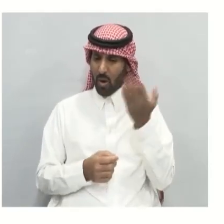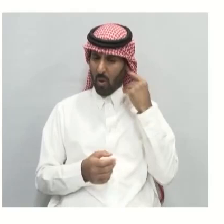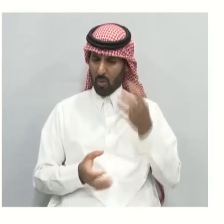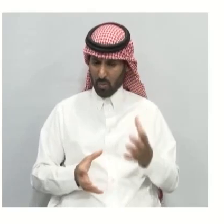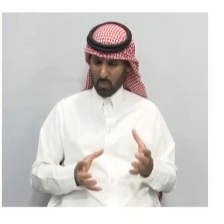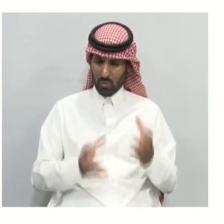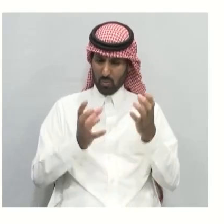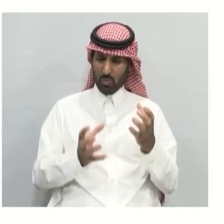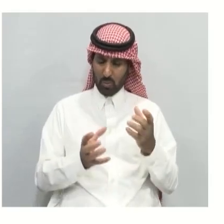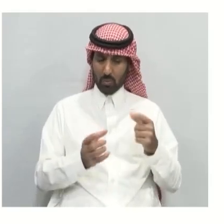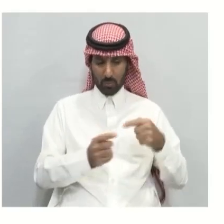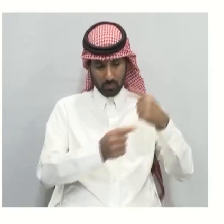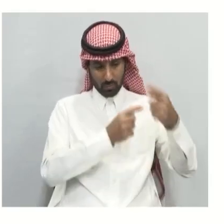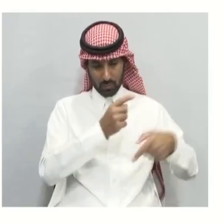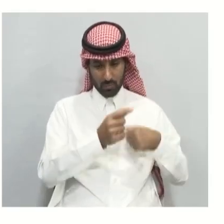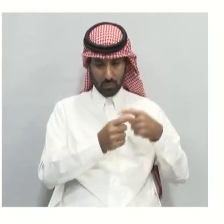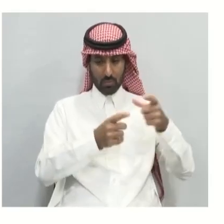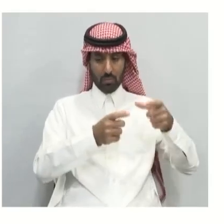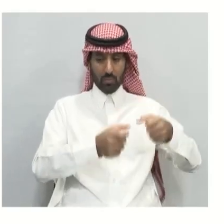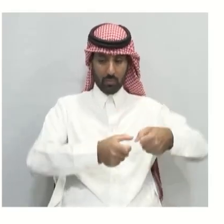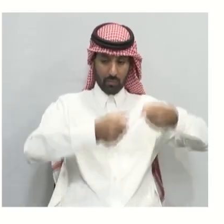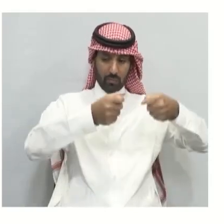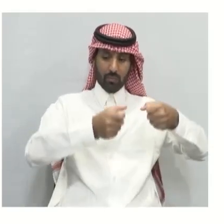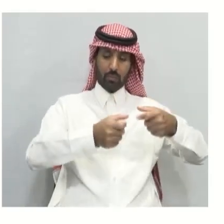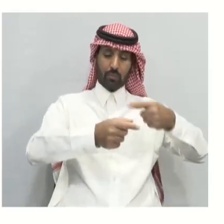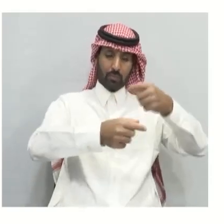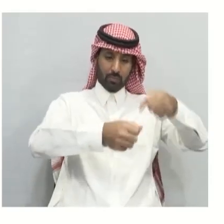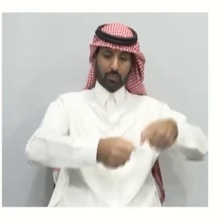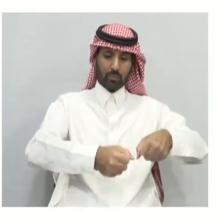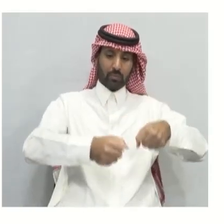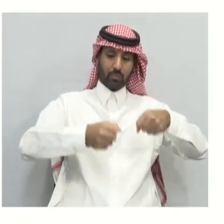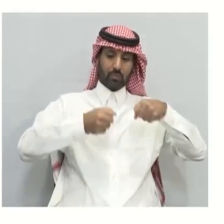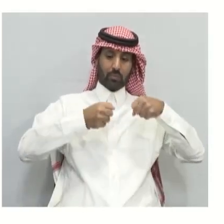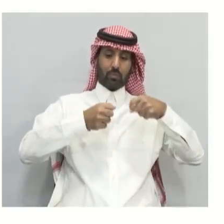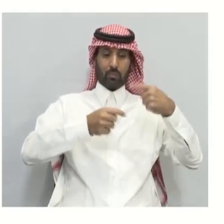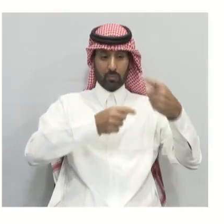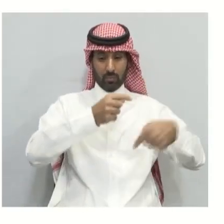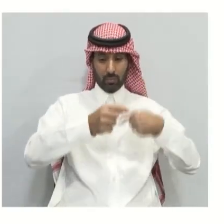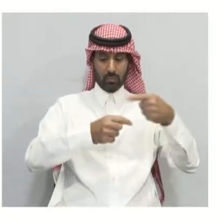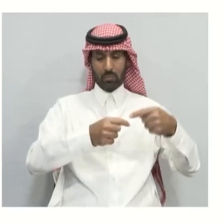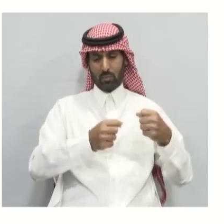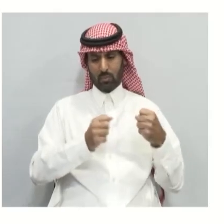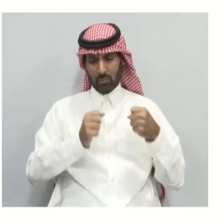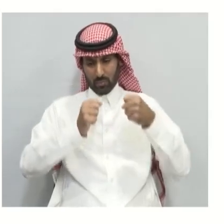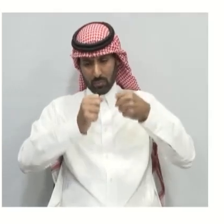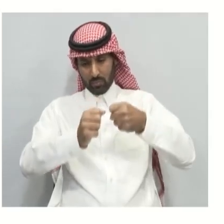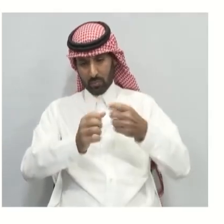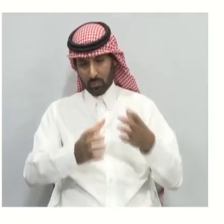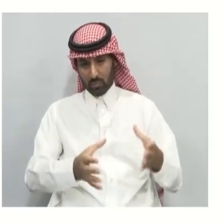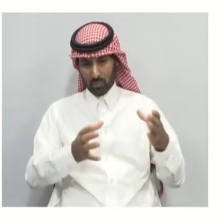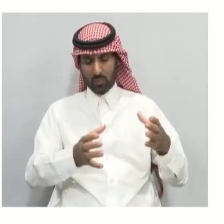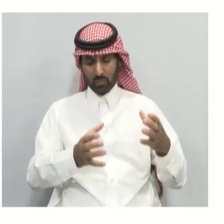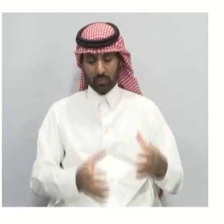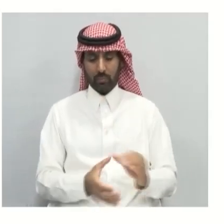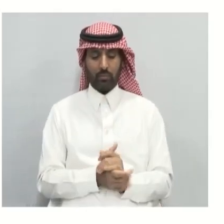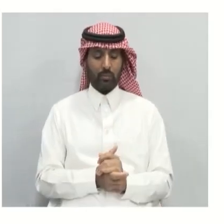loads without the wheel. Do you agree? I guess yes. Without the wheel, they wouldn't be able to carry heavy